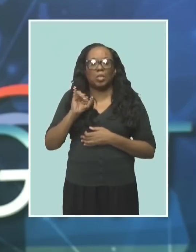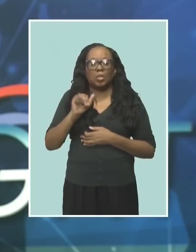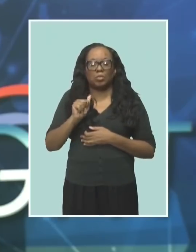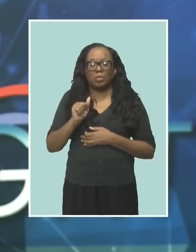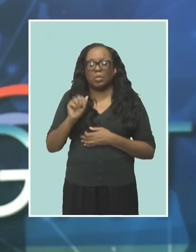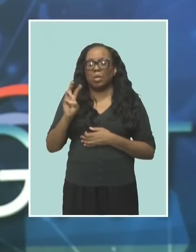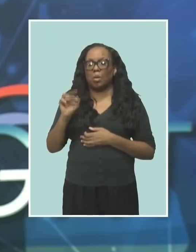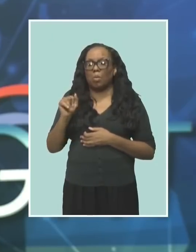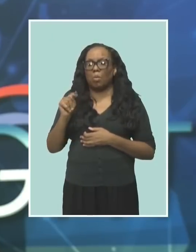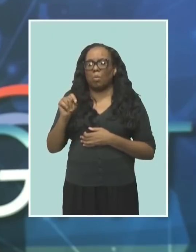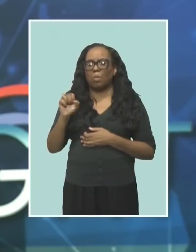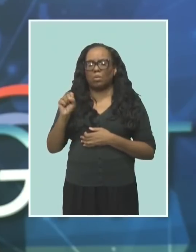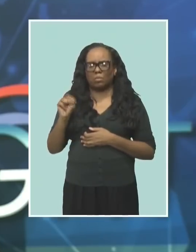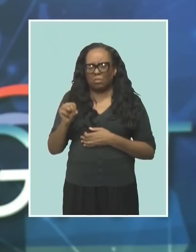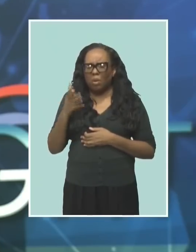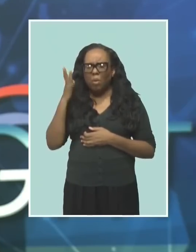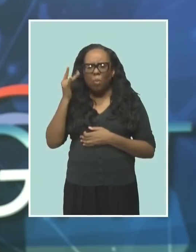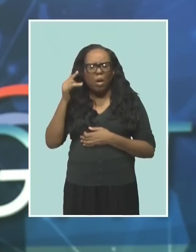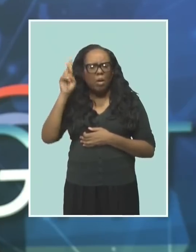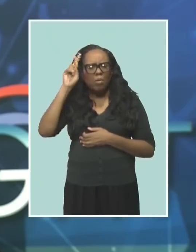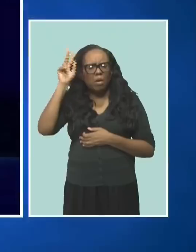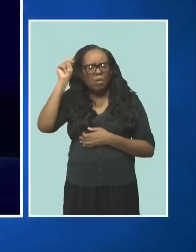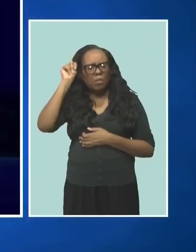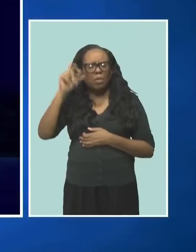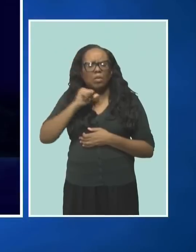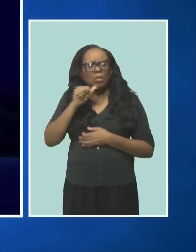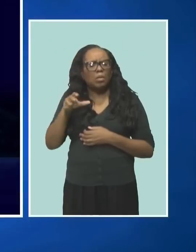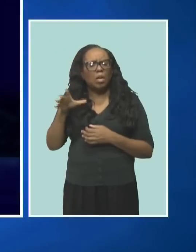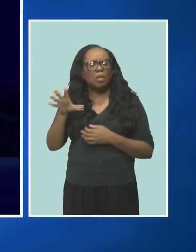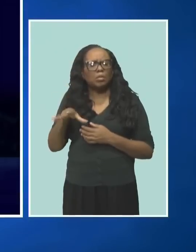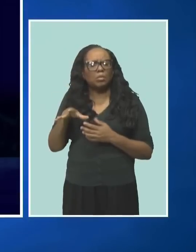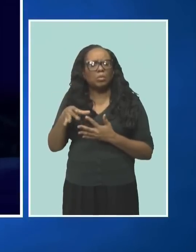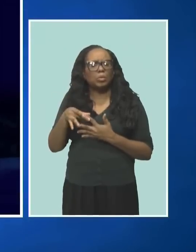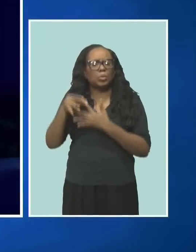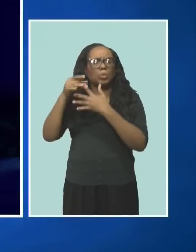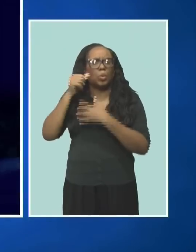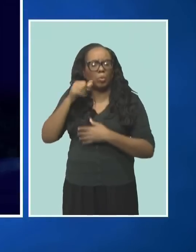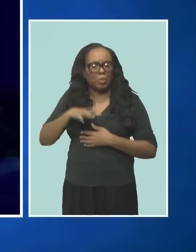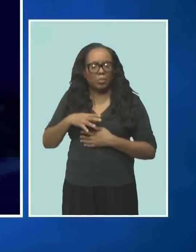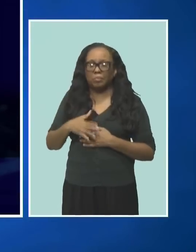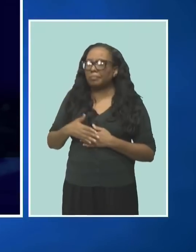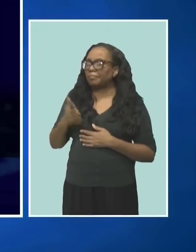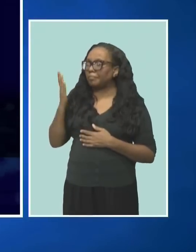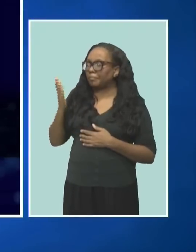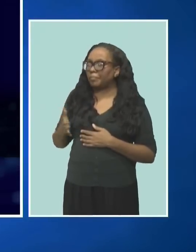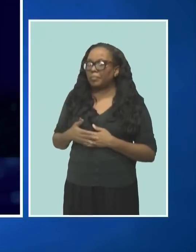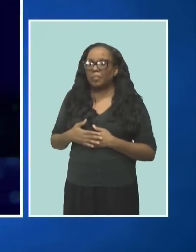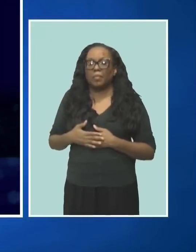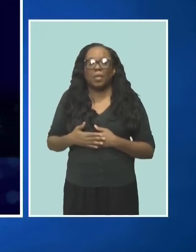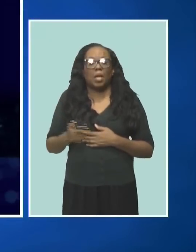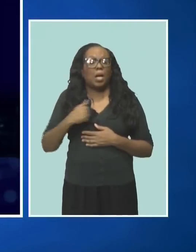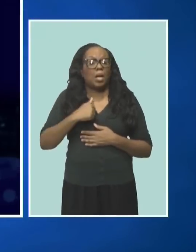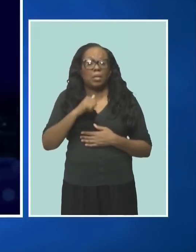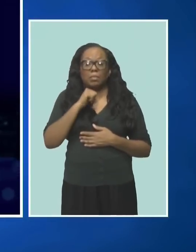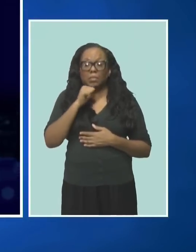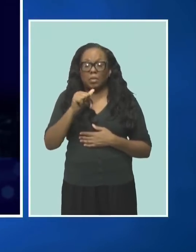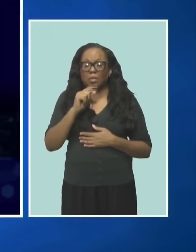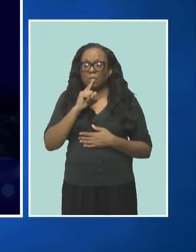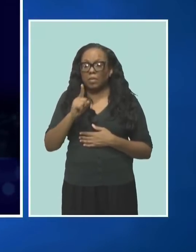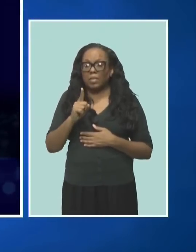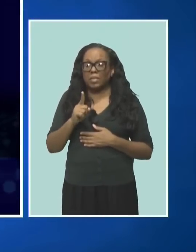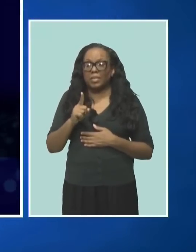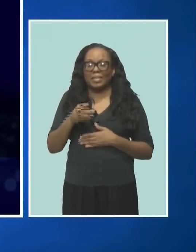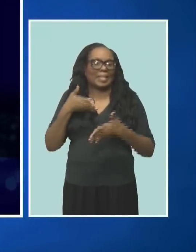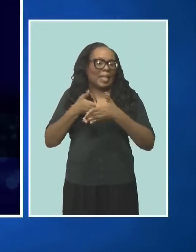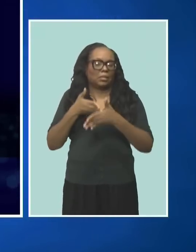female instead. My main concern regarding Andrea Worrell is not to do with his ability, but with the fact that